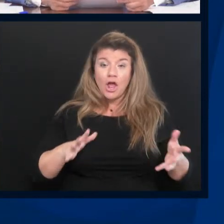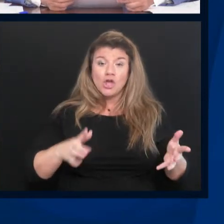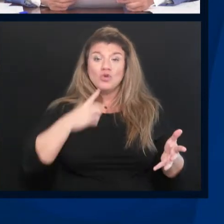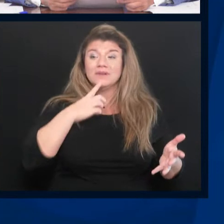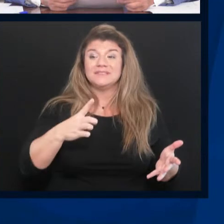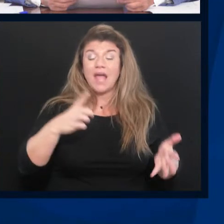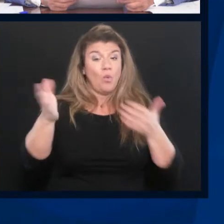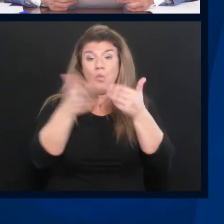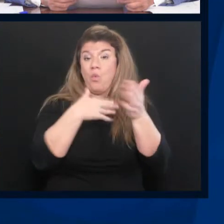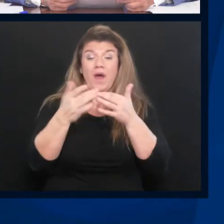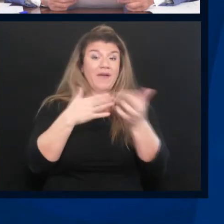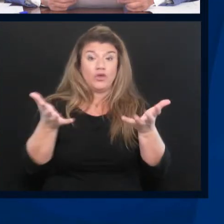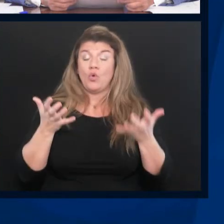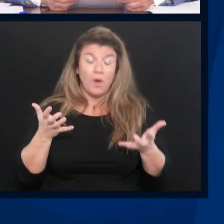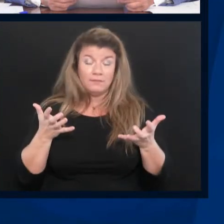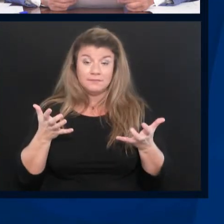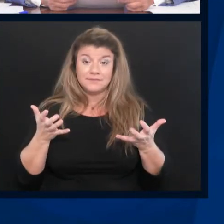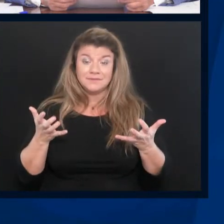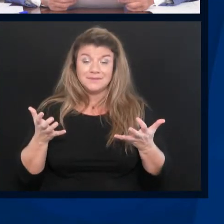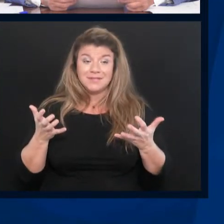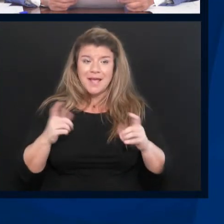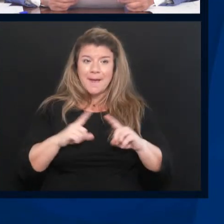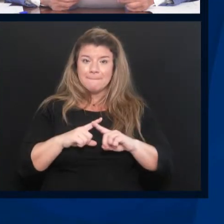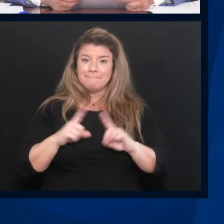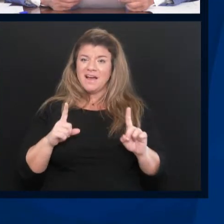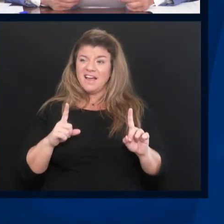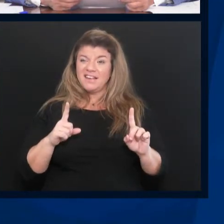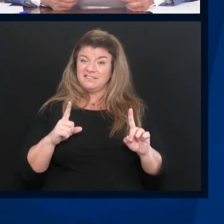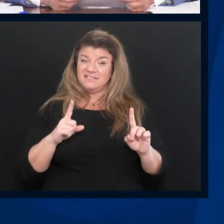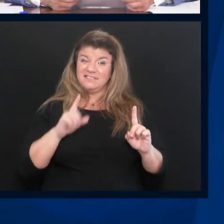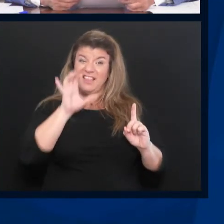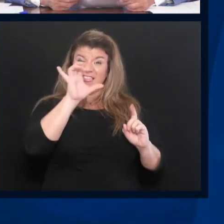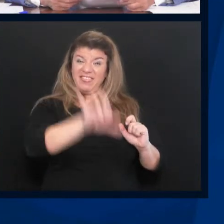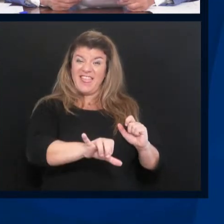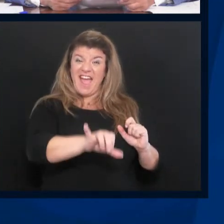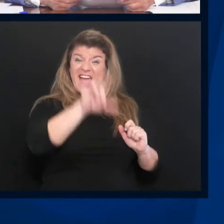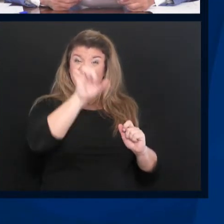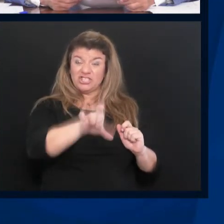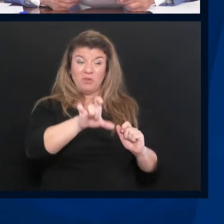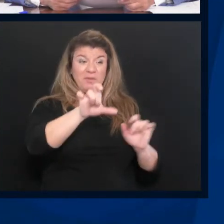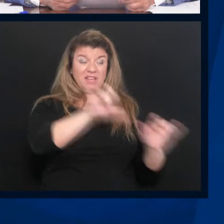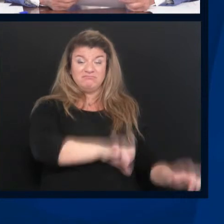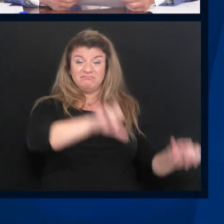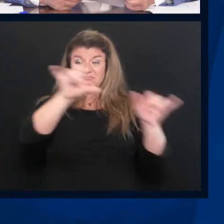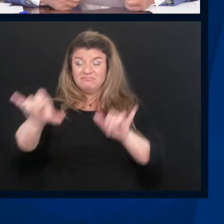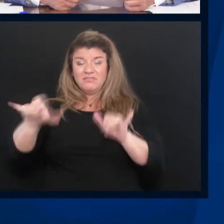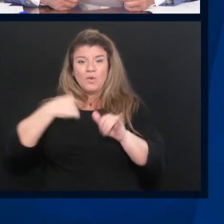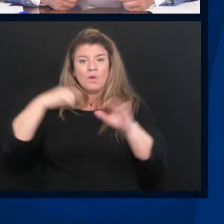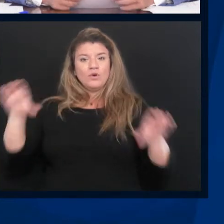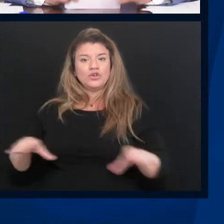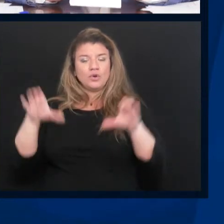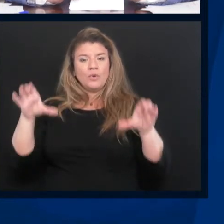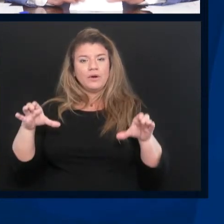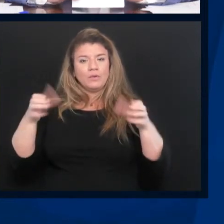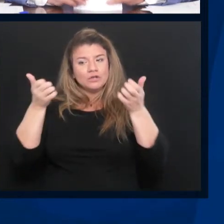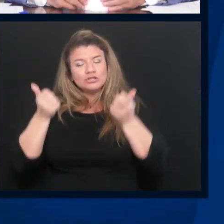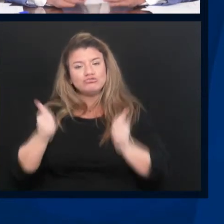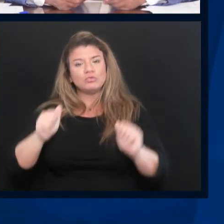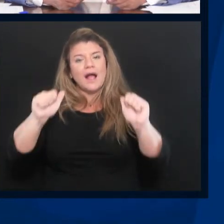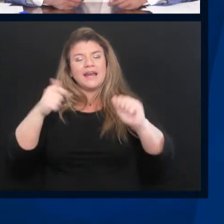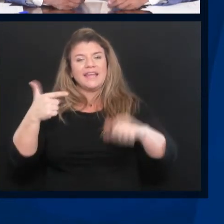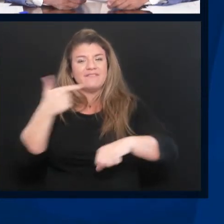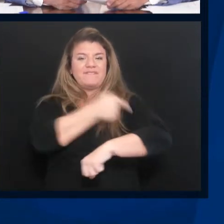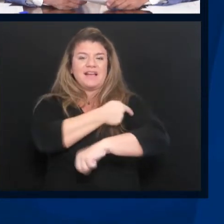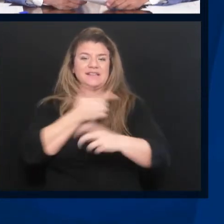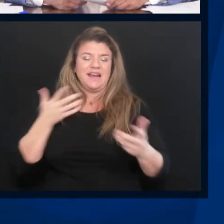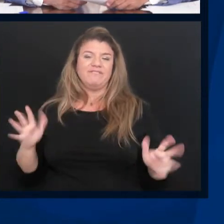you want, but shouldn't that be what we're trying to do when we're trying to get people vaccinated and across the